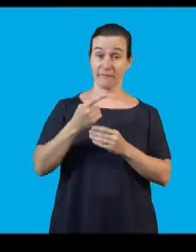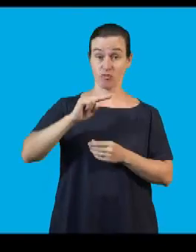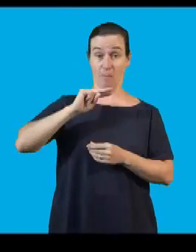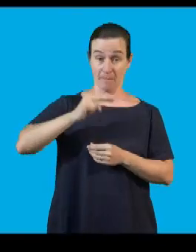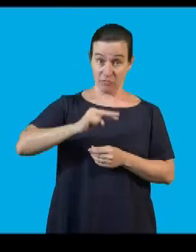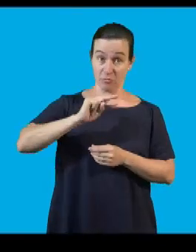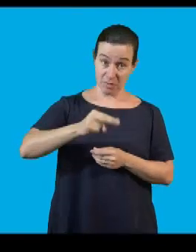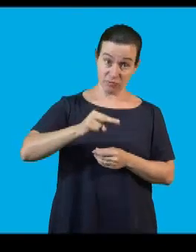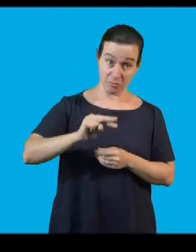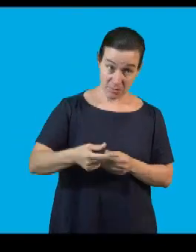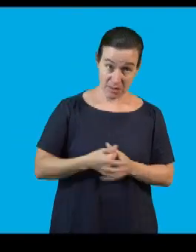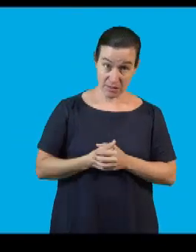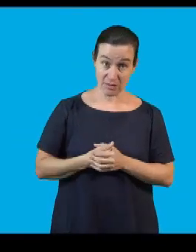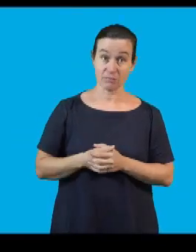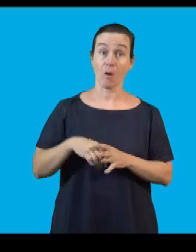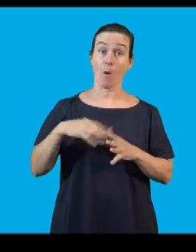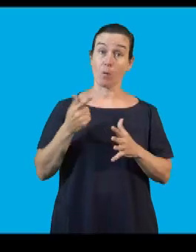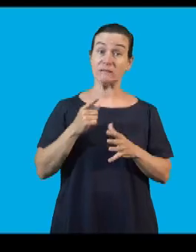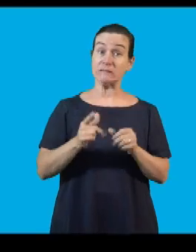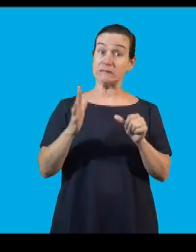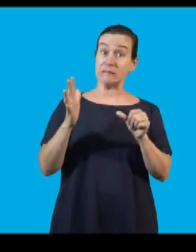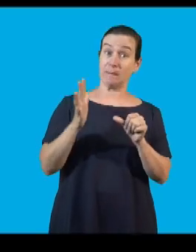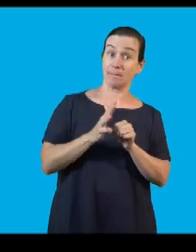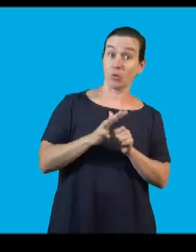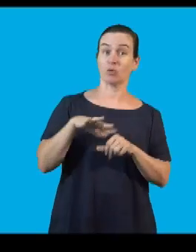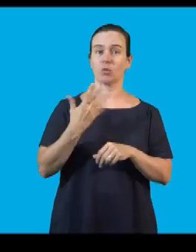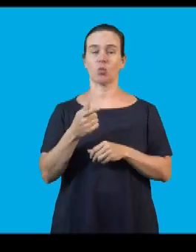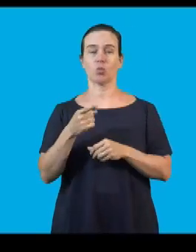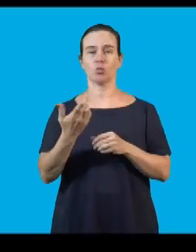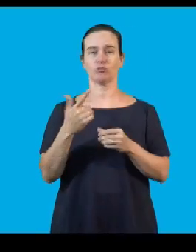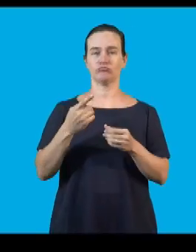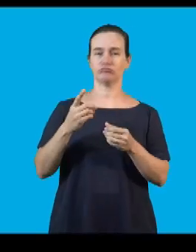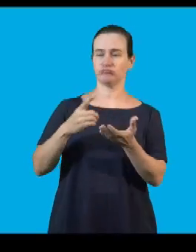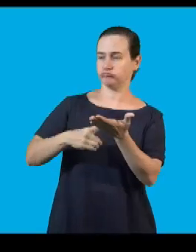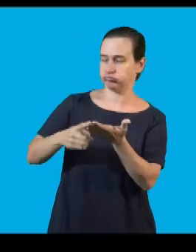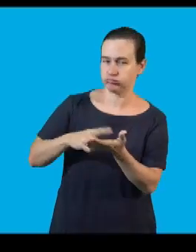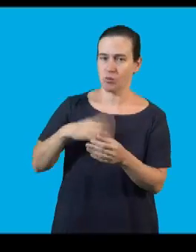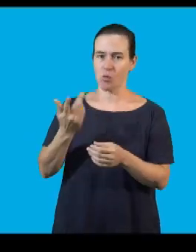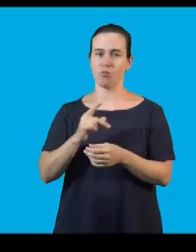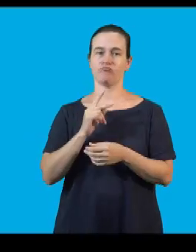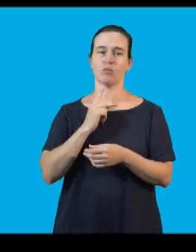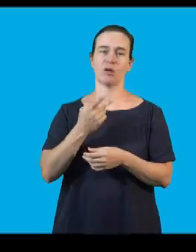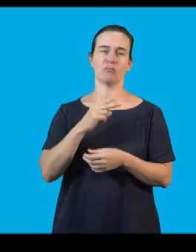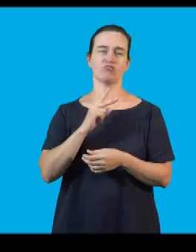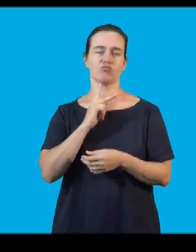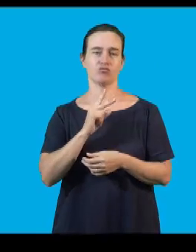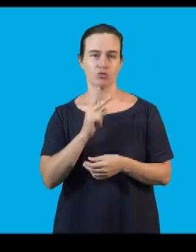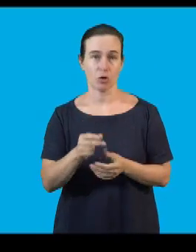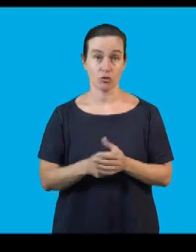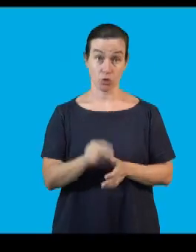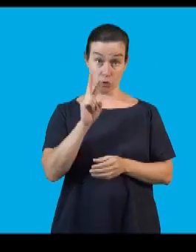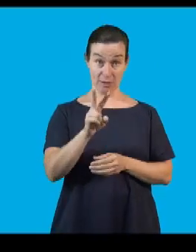there's repetition, imperative, or tone. So look at how the cartoonist has